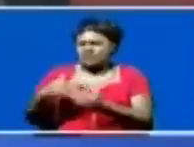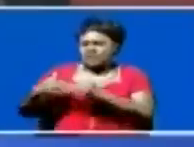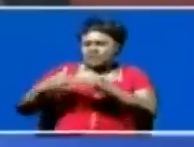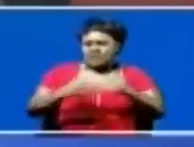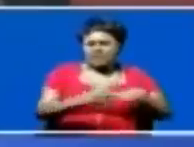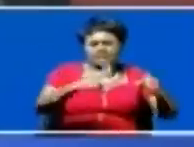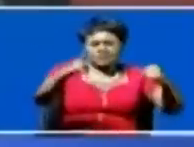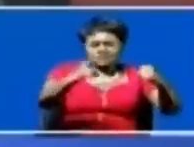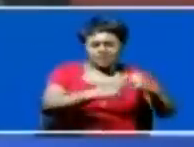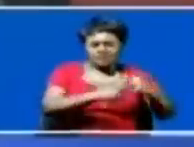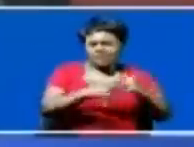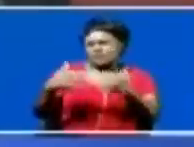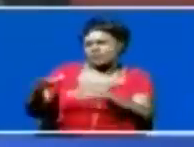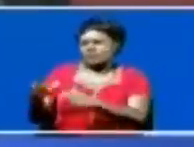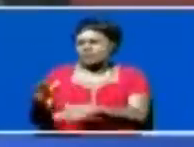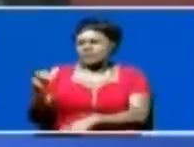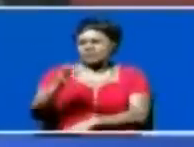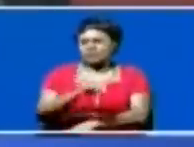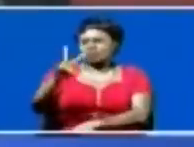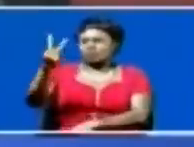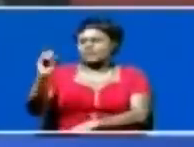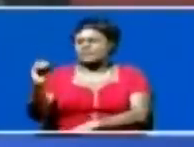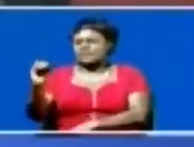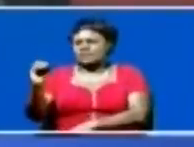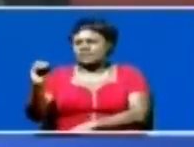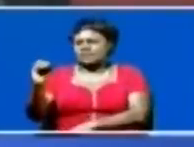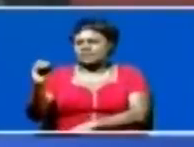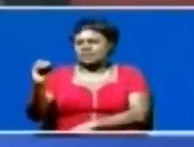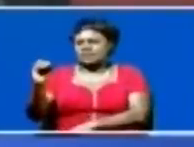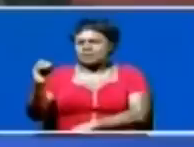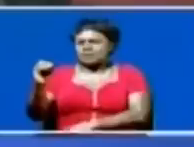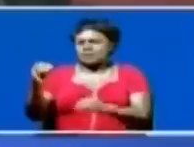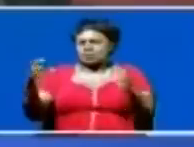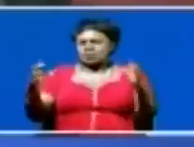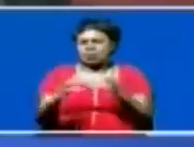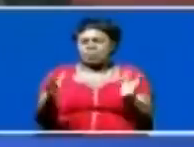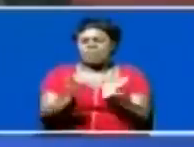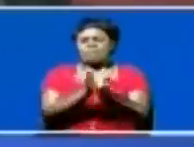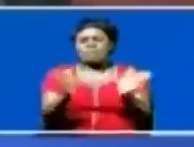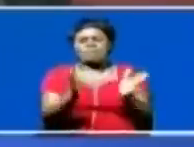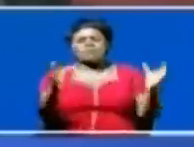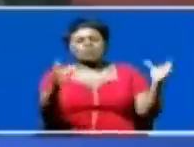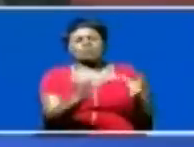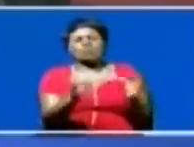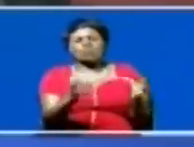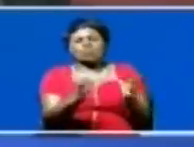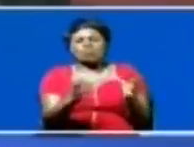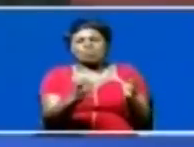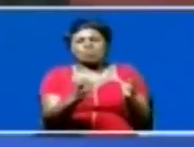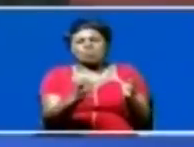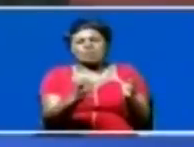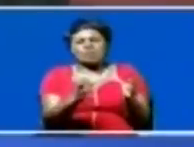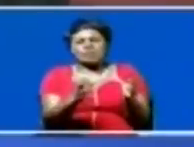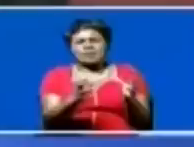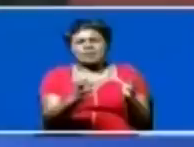70 out of the chambers. Then he remained with 20 that were now facing the team Mwananchi, as they were calling themselves, or the team Nays, in